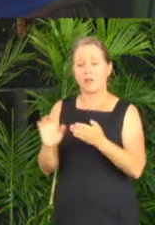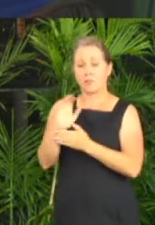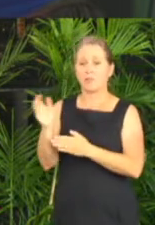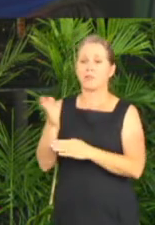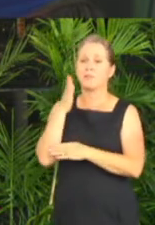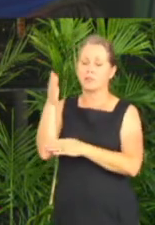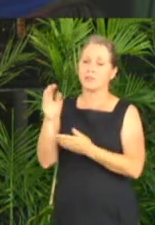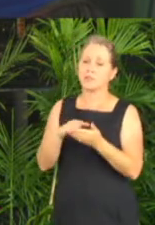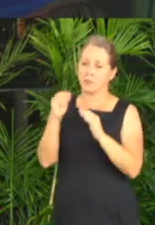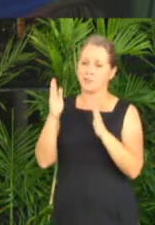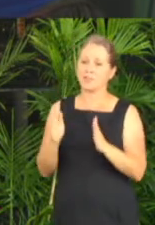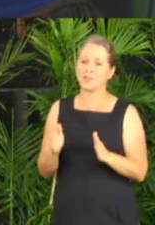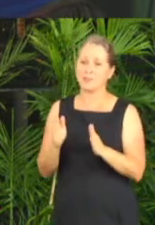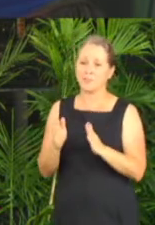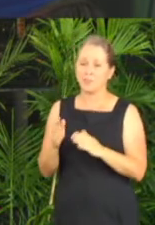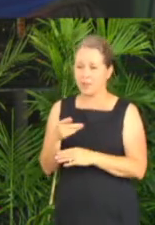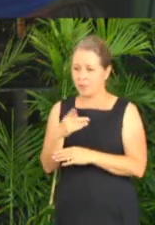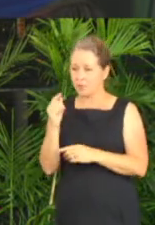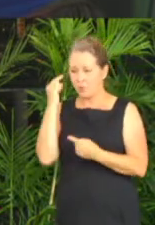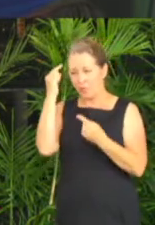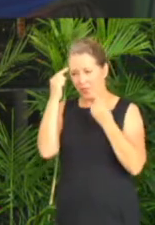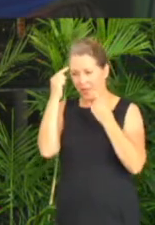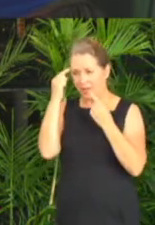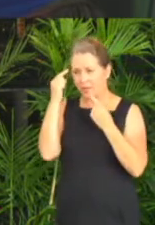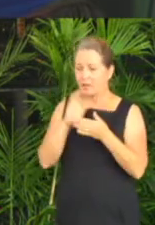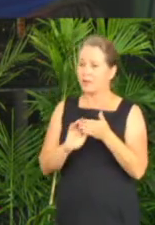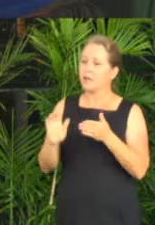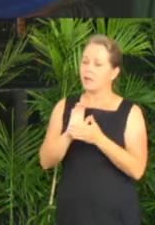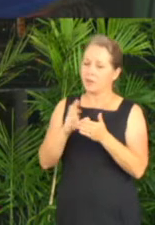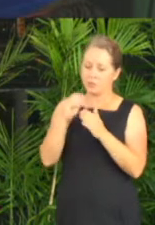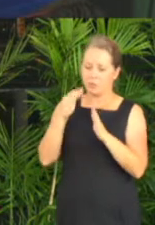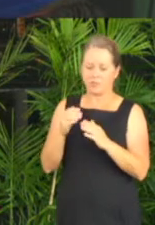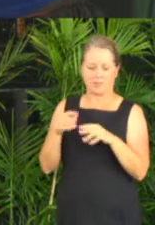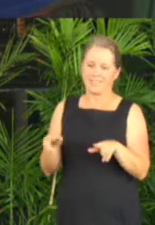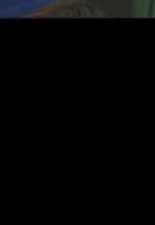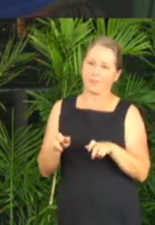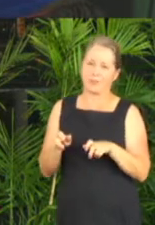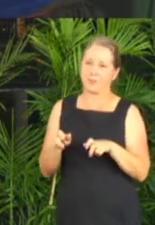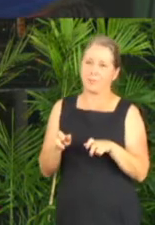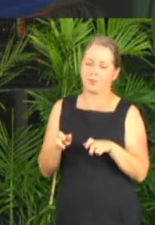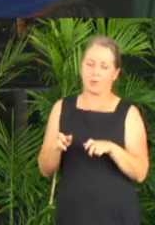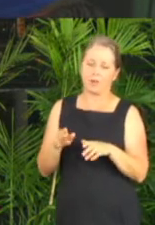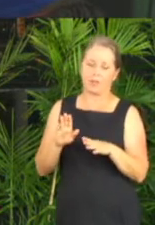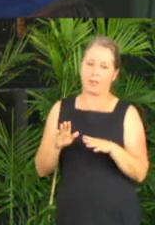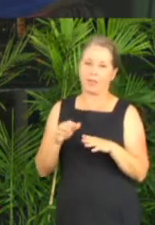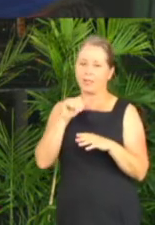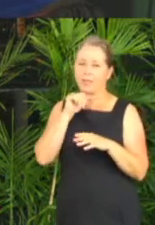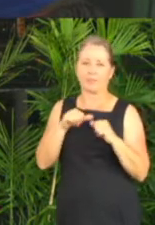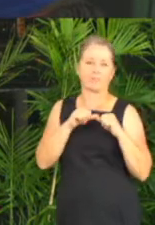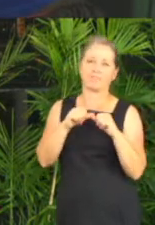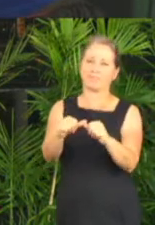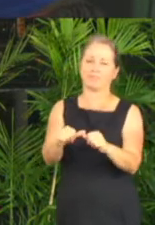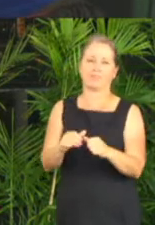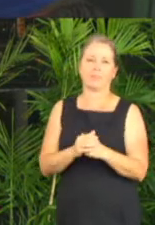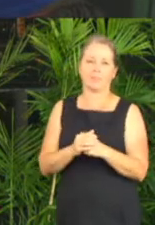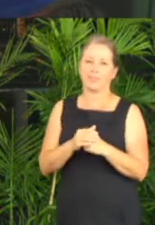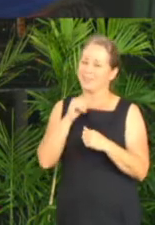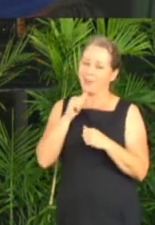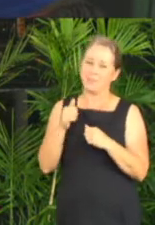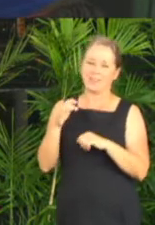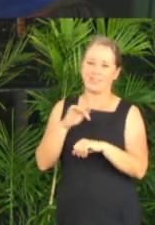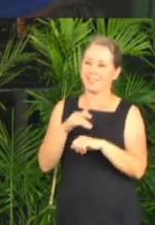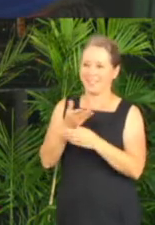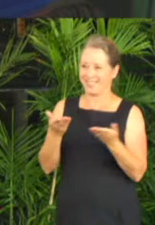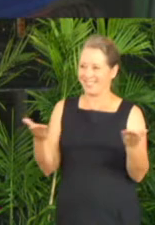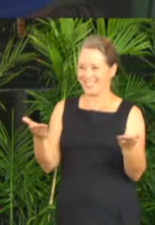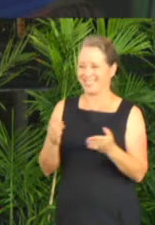students. Those who think college students are selfish or lack resilience have not been around